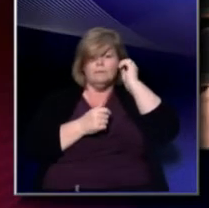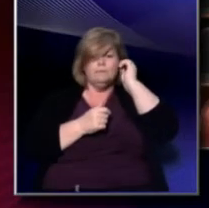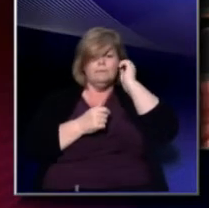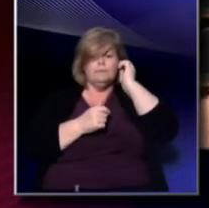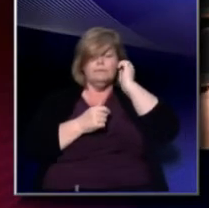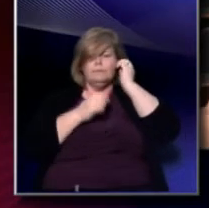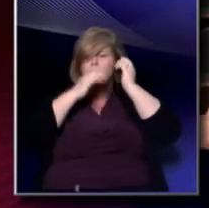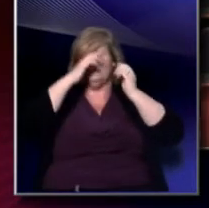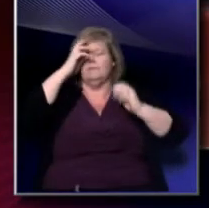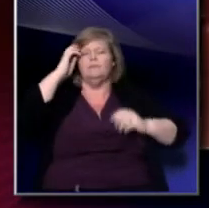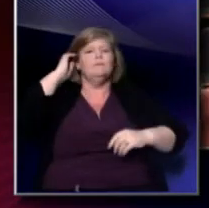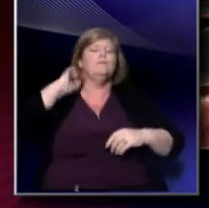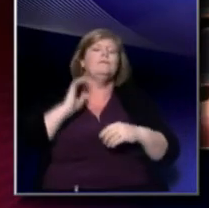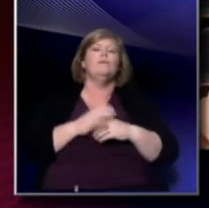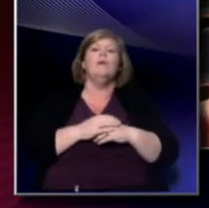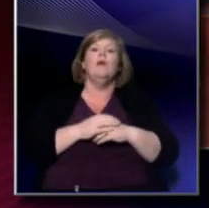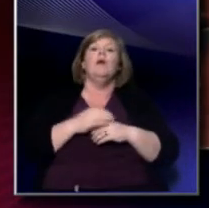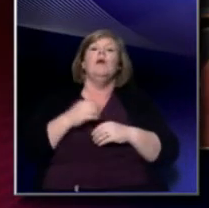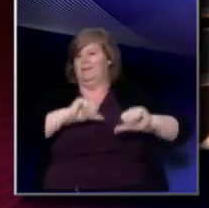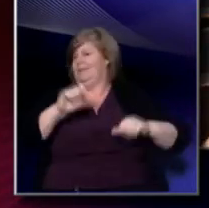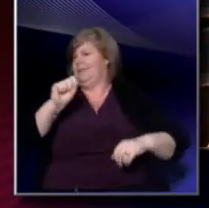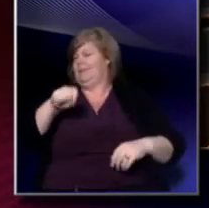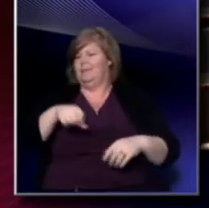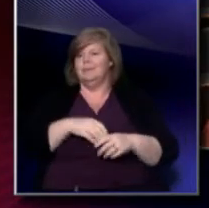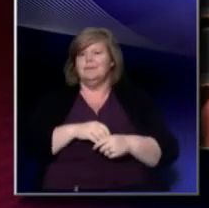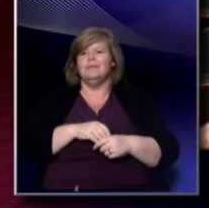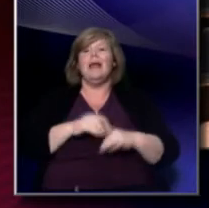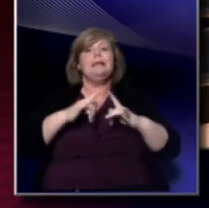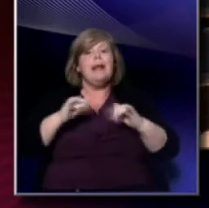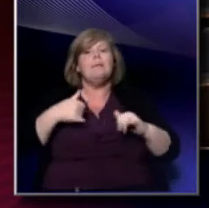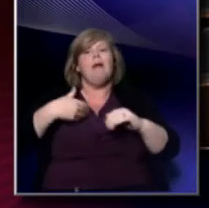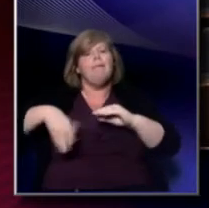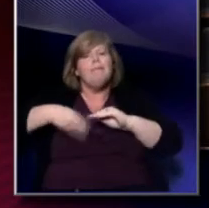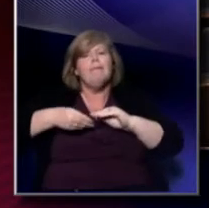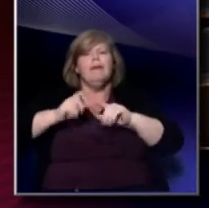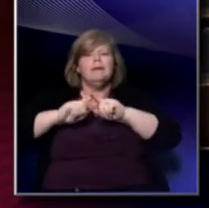the system that's moving. That final year, additional interventions,